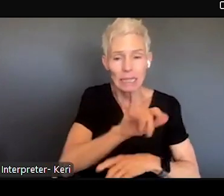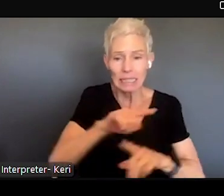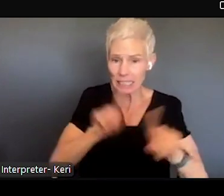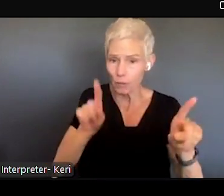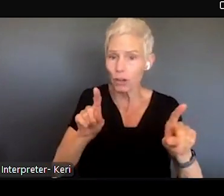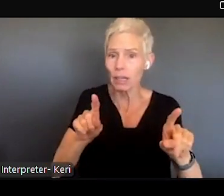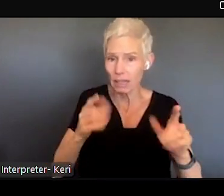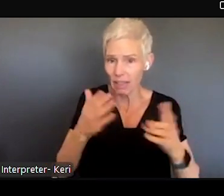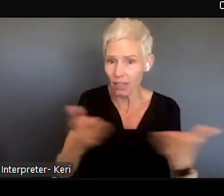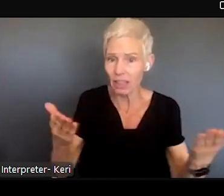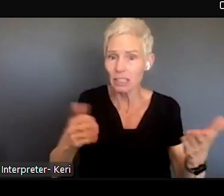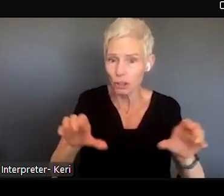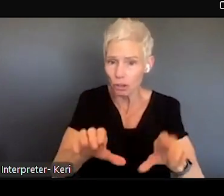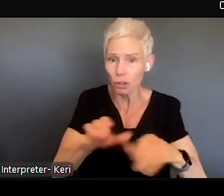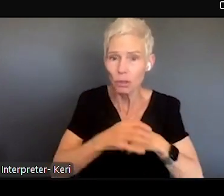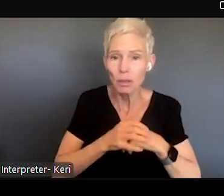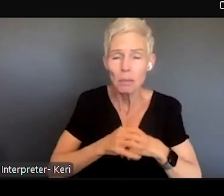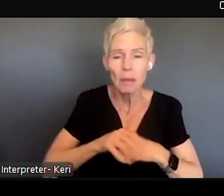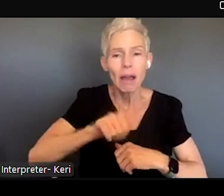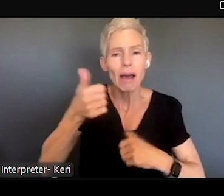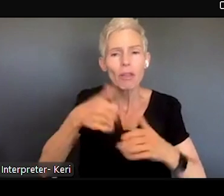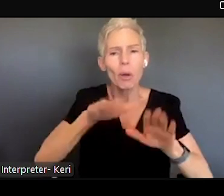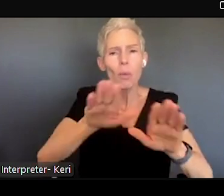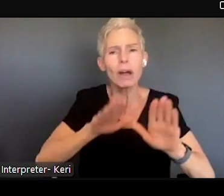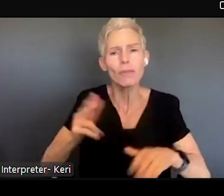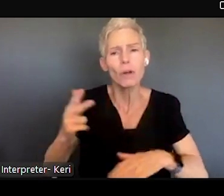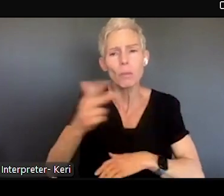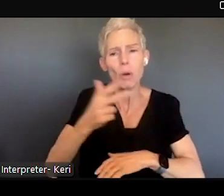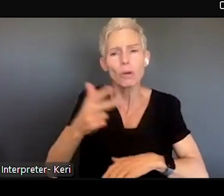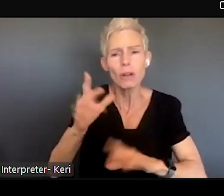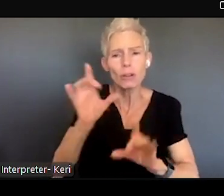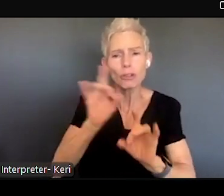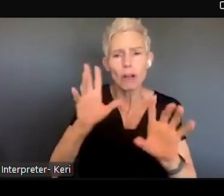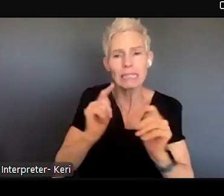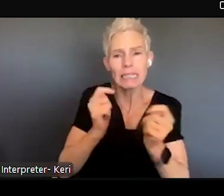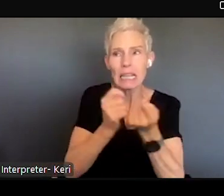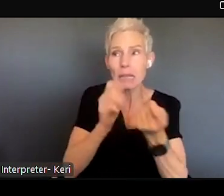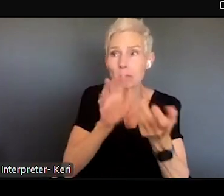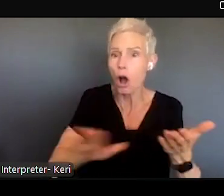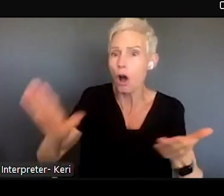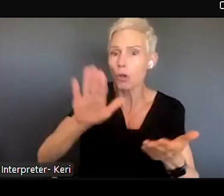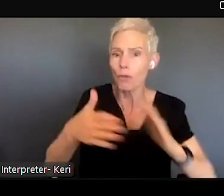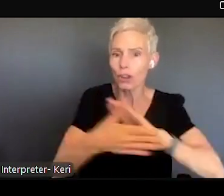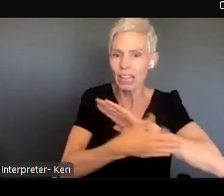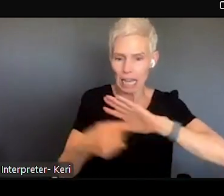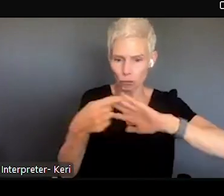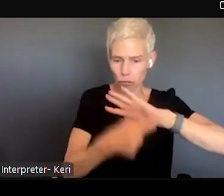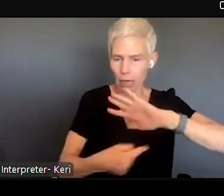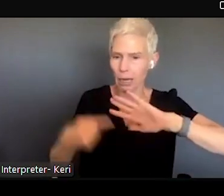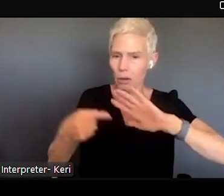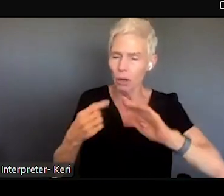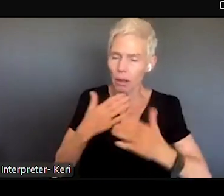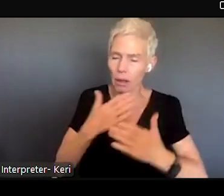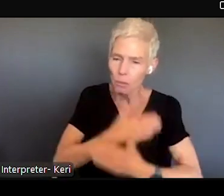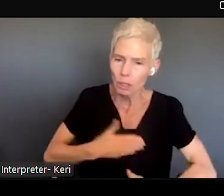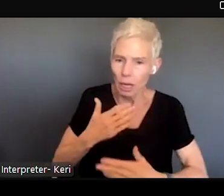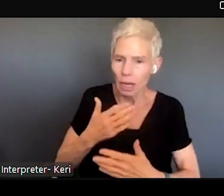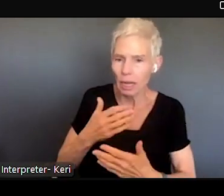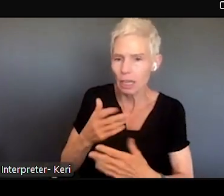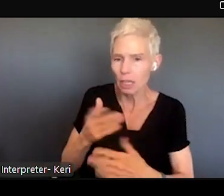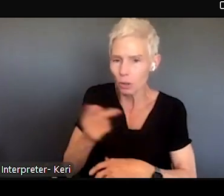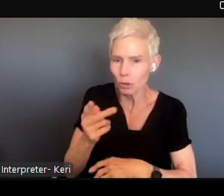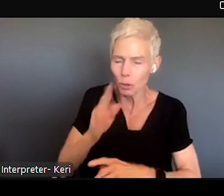know there's a lot of other wonderful mobile crisis teams across the country, but really appreciate you guys and your